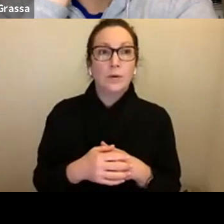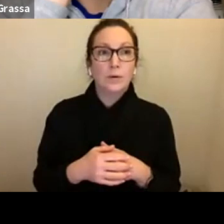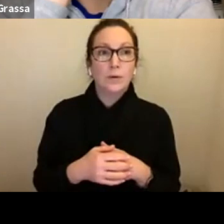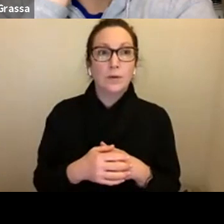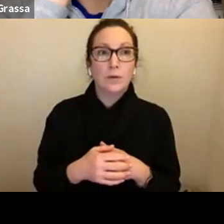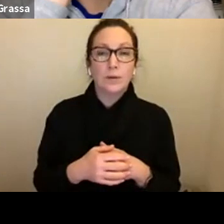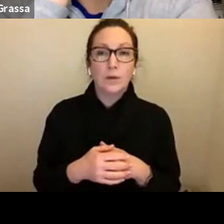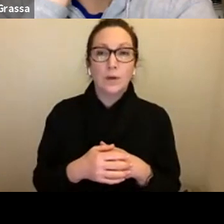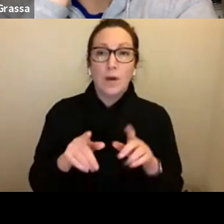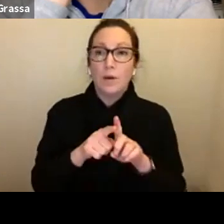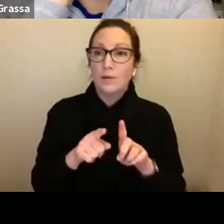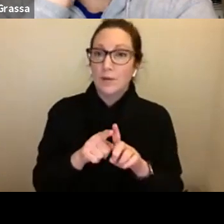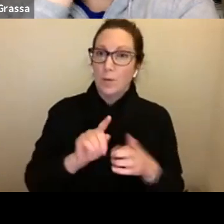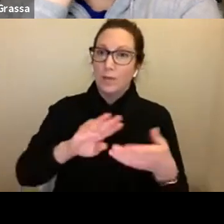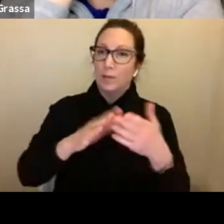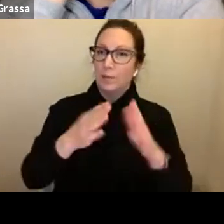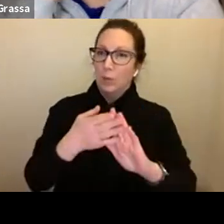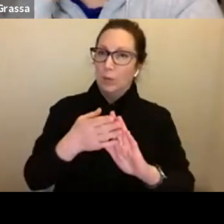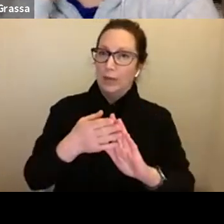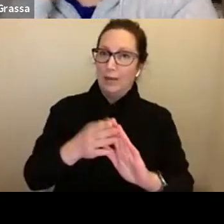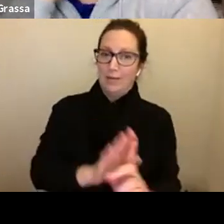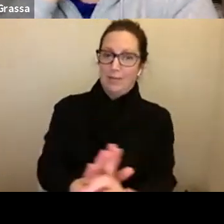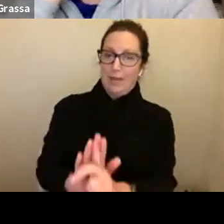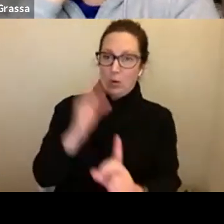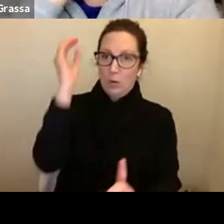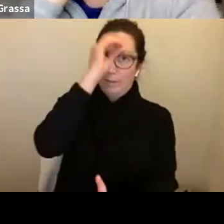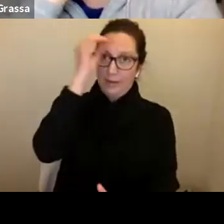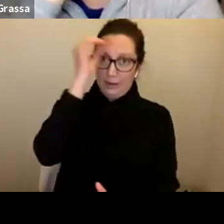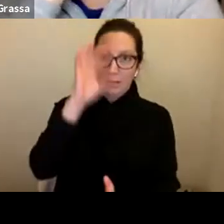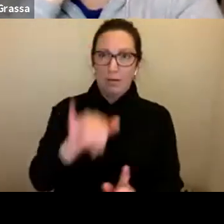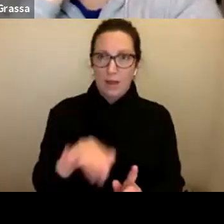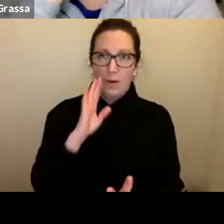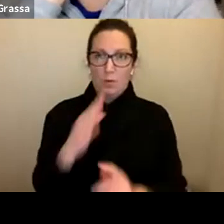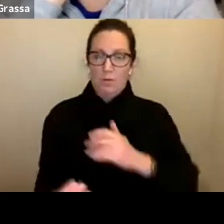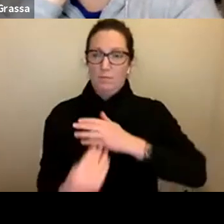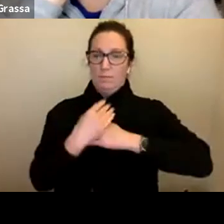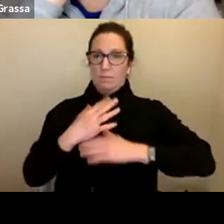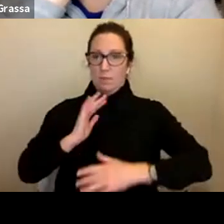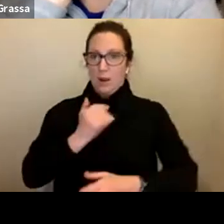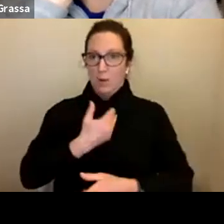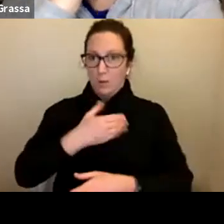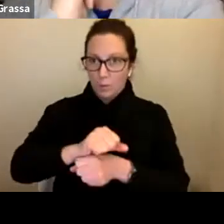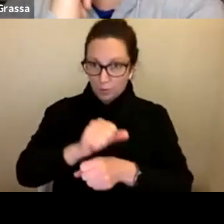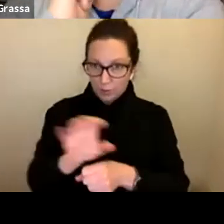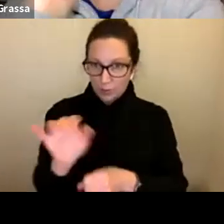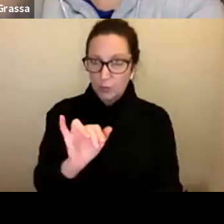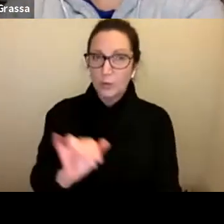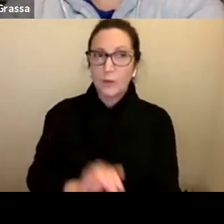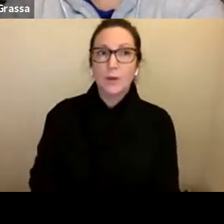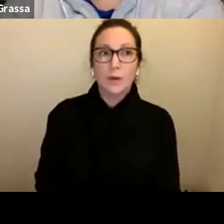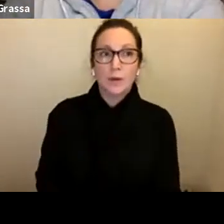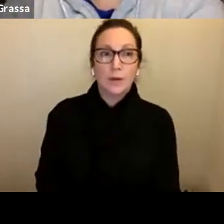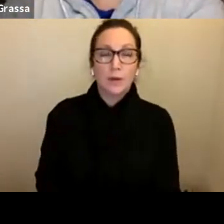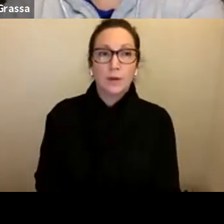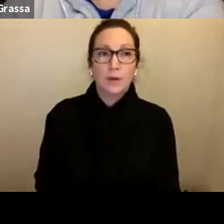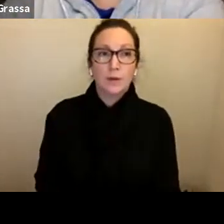community voices, mm-hmm. One side or another on this issue. Mm-hmm. And many of those community voices, the